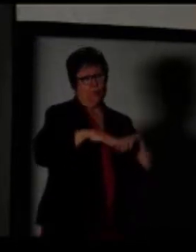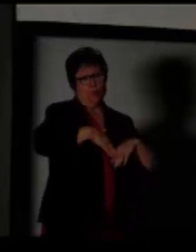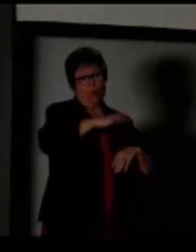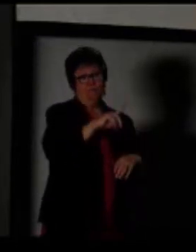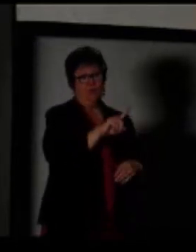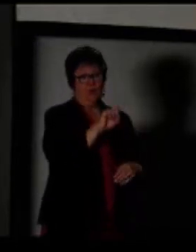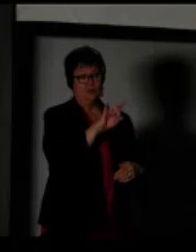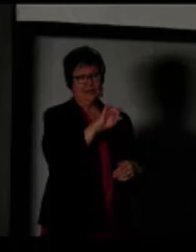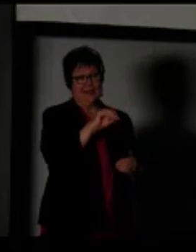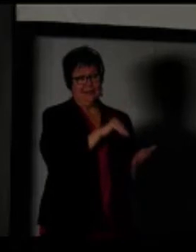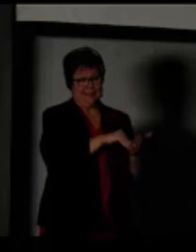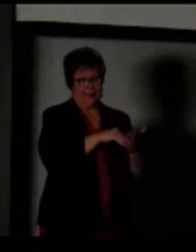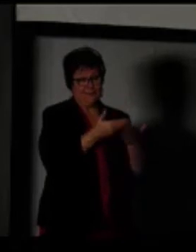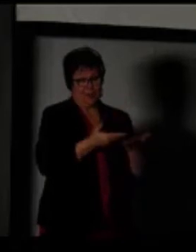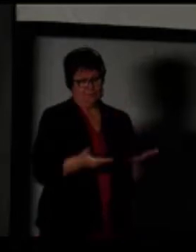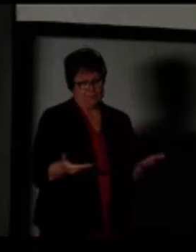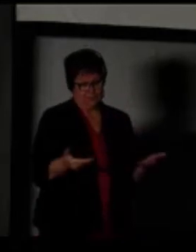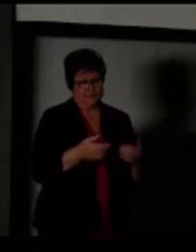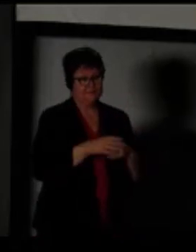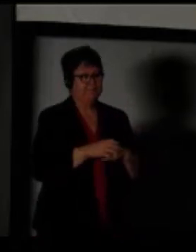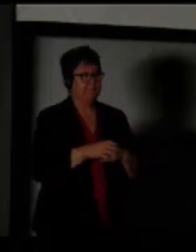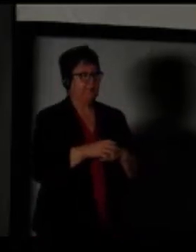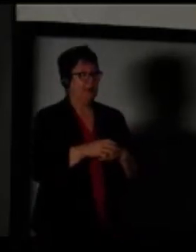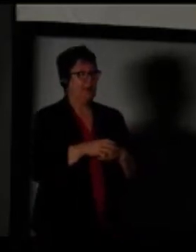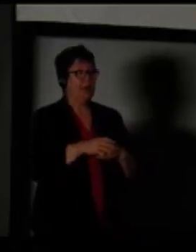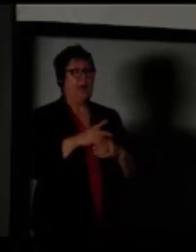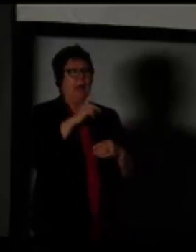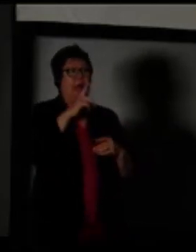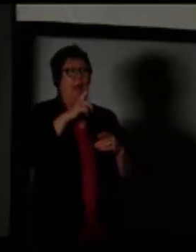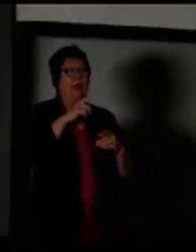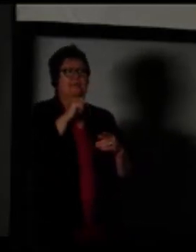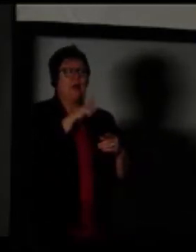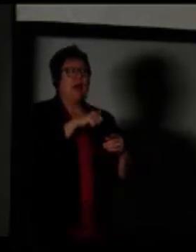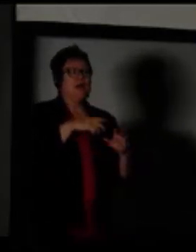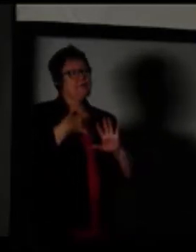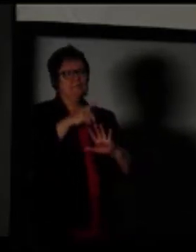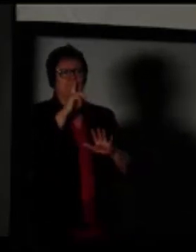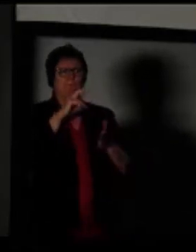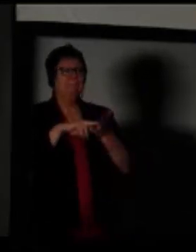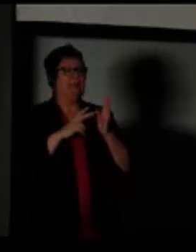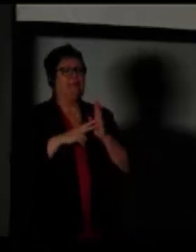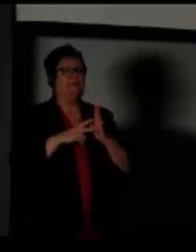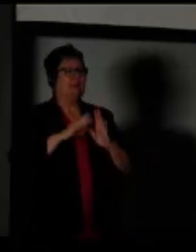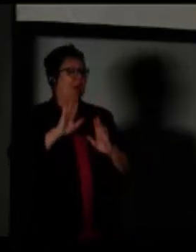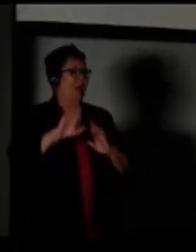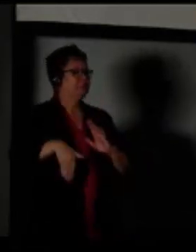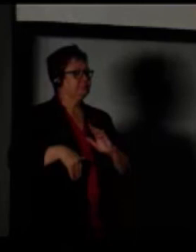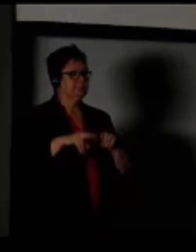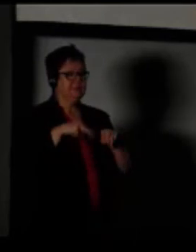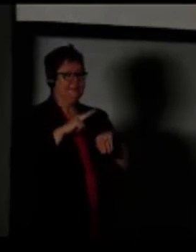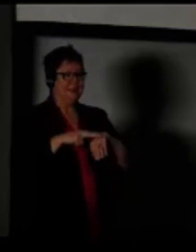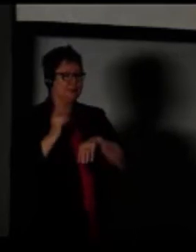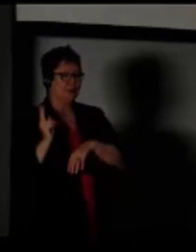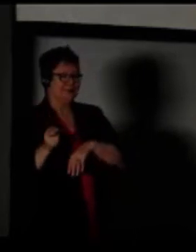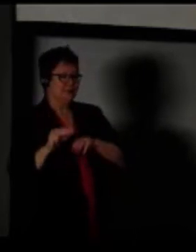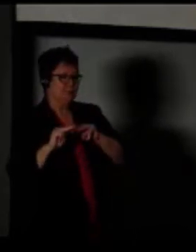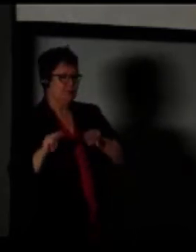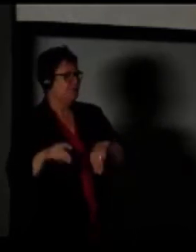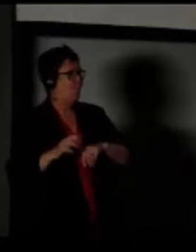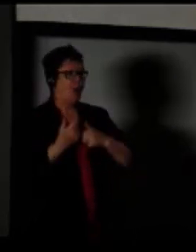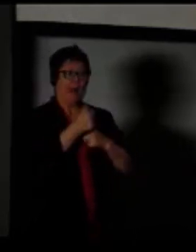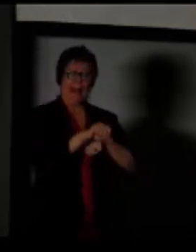180,000 objects. And it's not, and I don't mean to dismiss the Natural History Museum or any of the